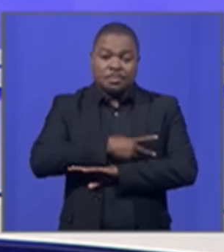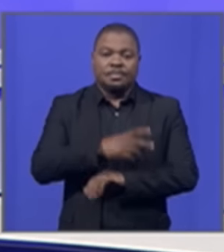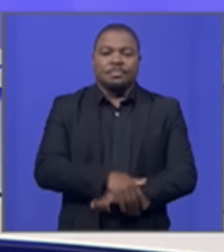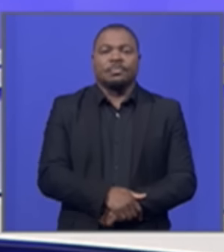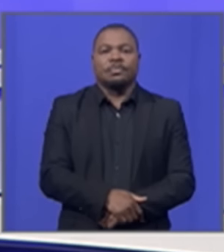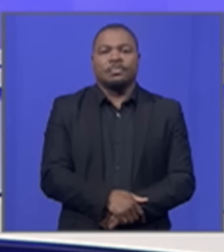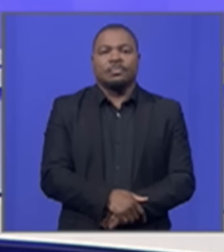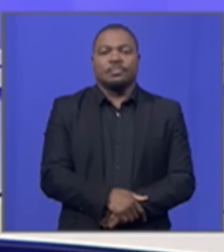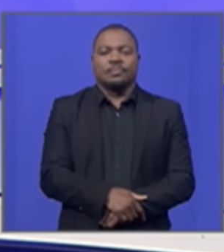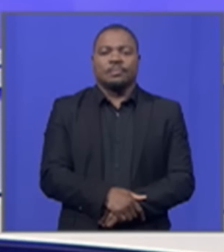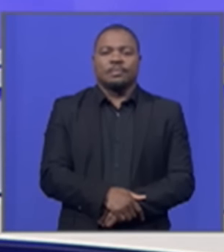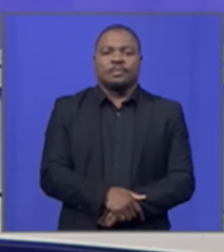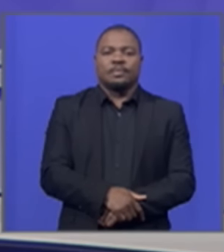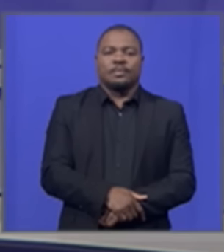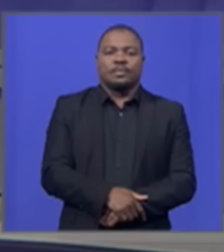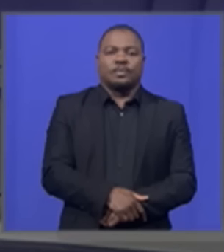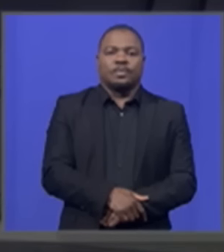mabedi.